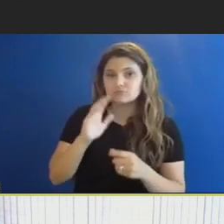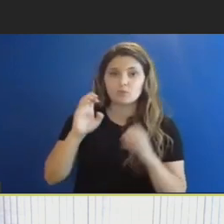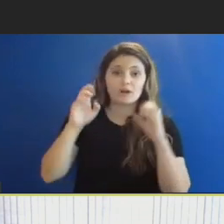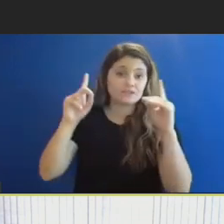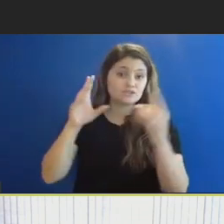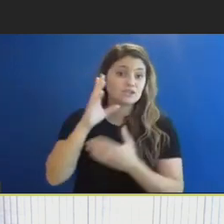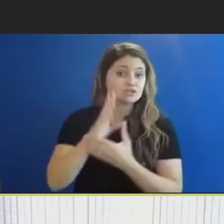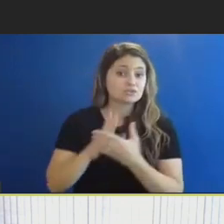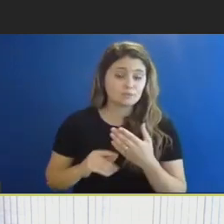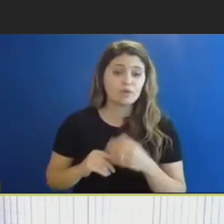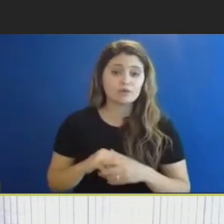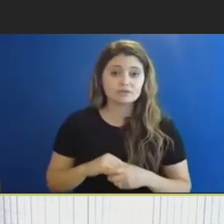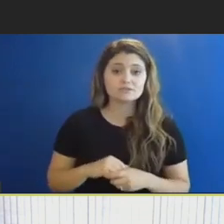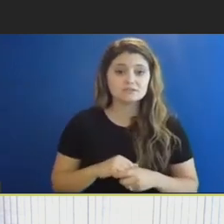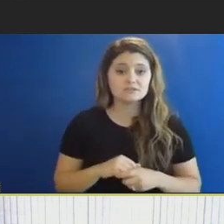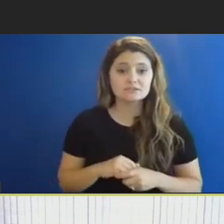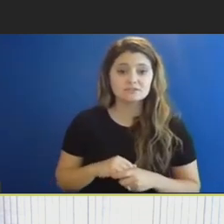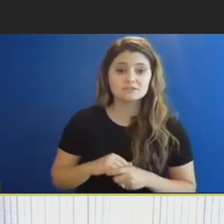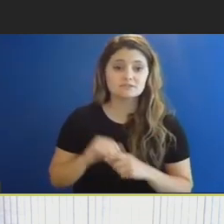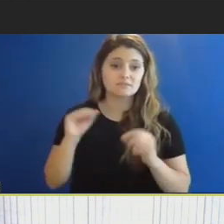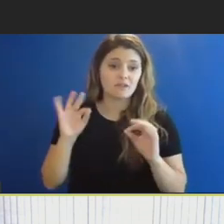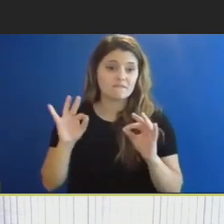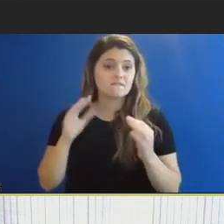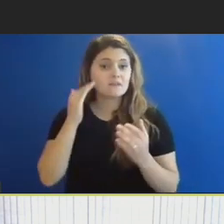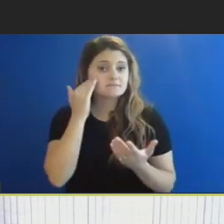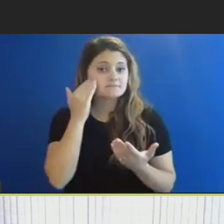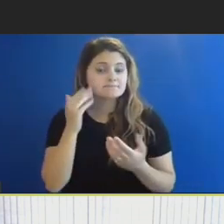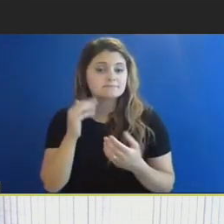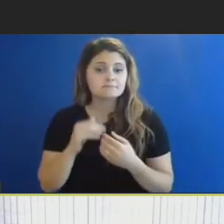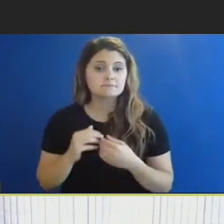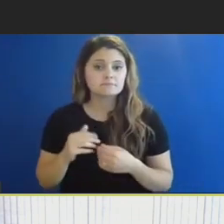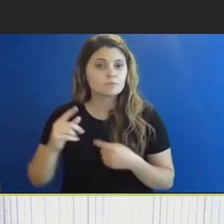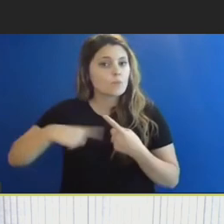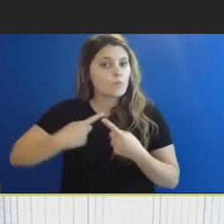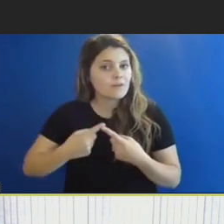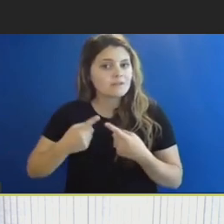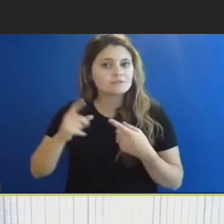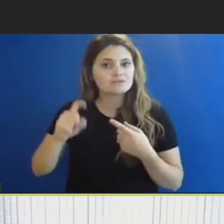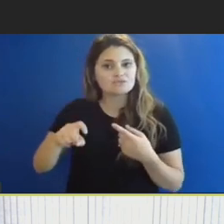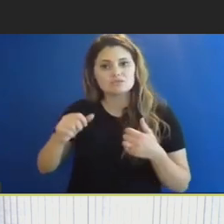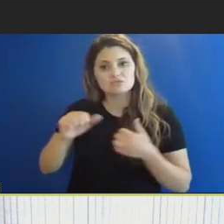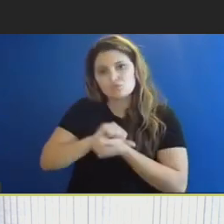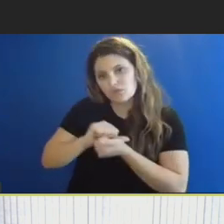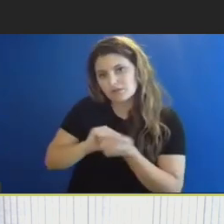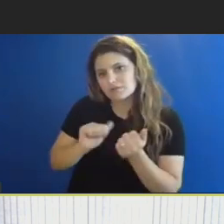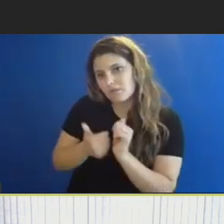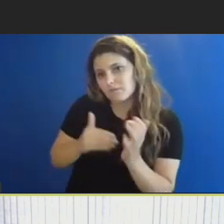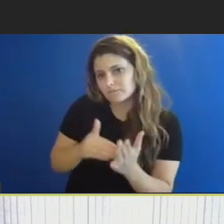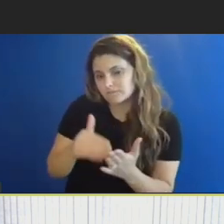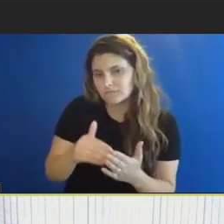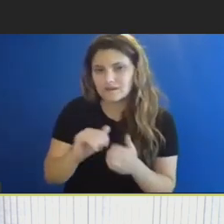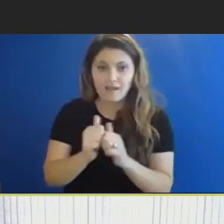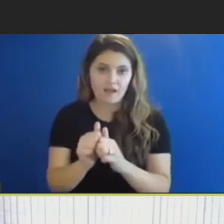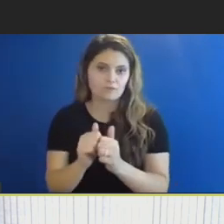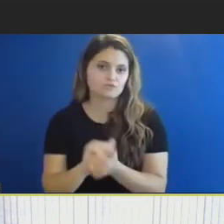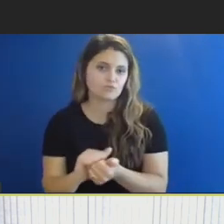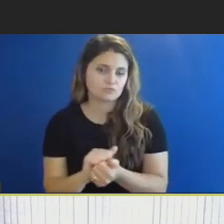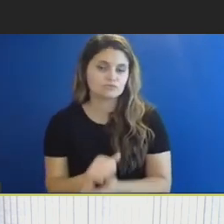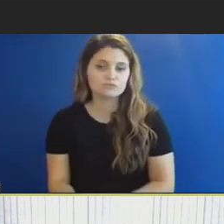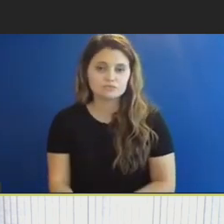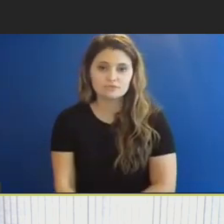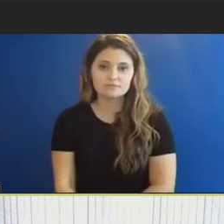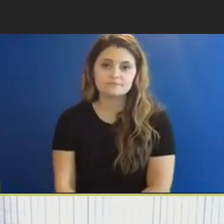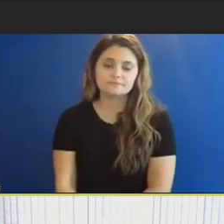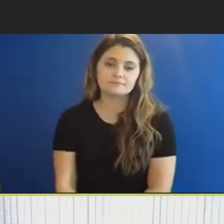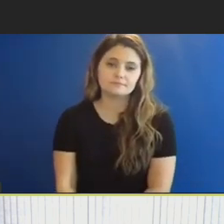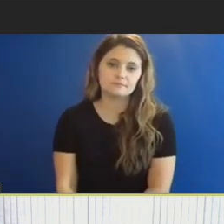piece of, you know, kind of when to wash the mask, how often, and then how to wash it. On the